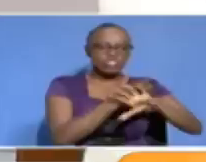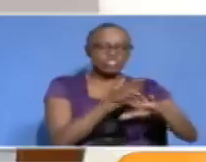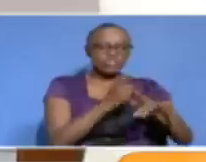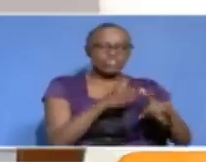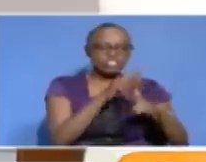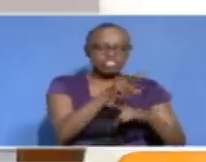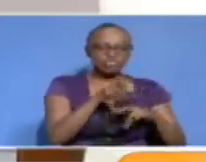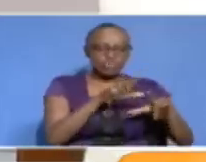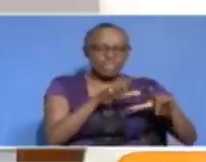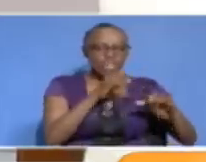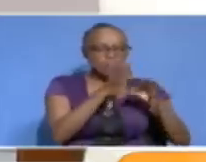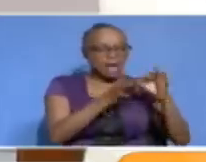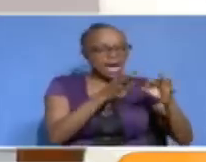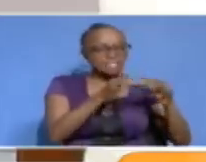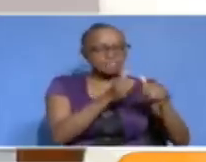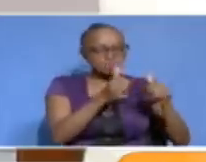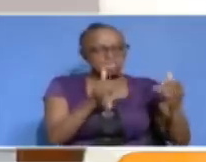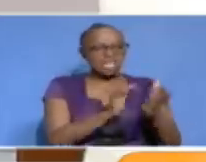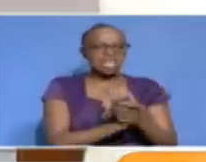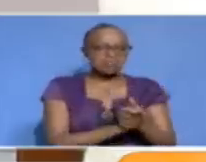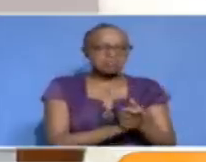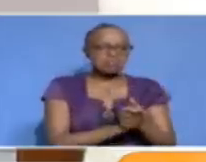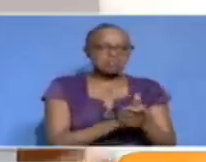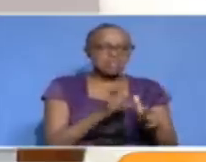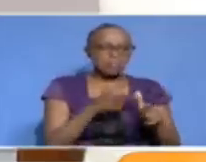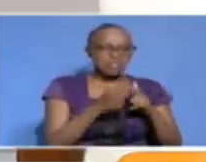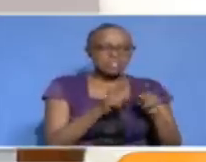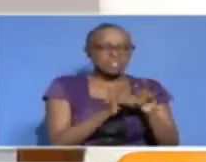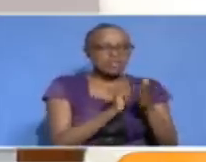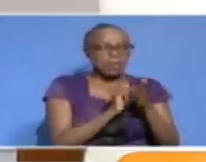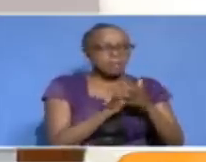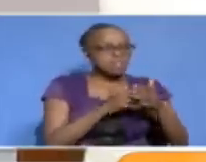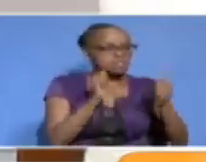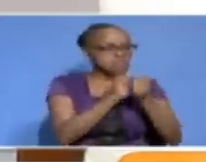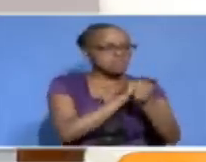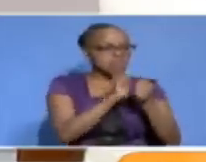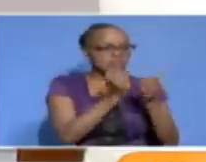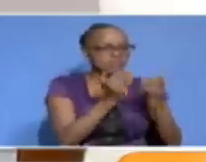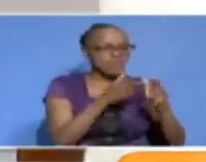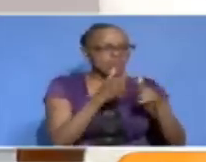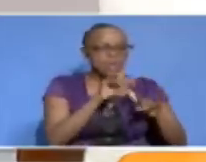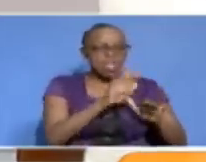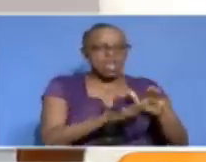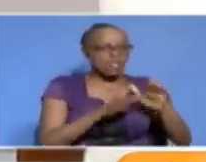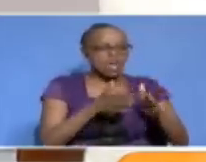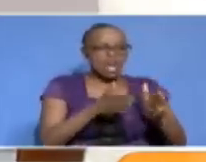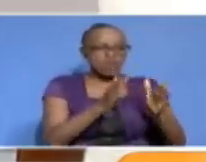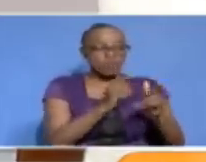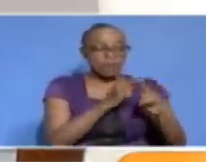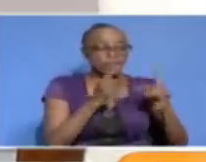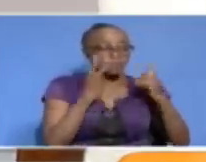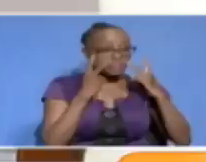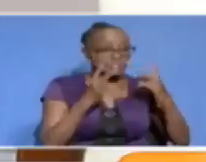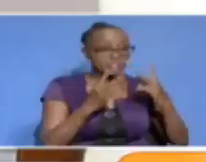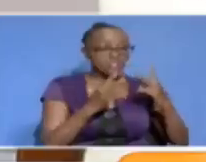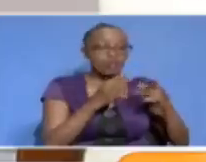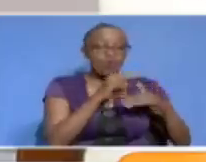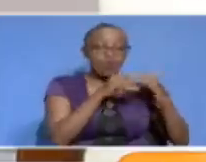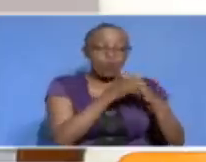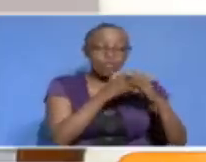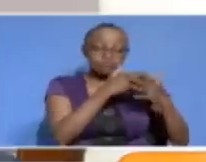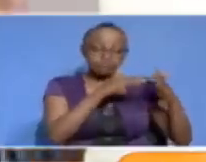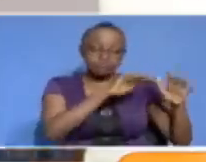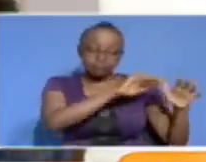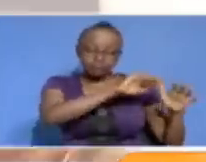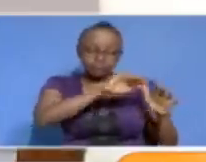a lot of land in Embakasi. Yeah? I punched walls, I slept on the road. But look, despite all that, that